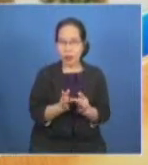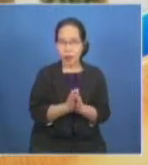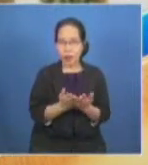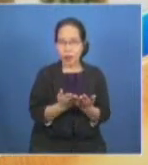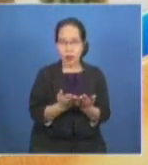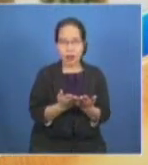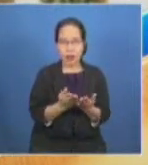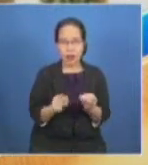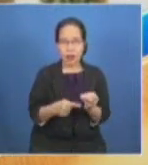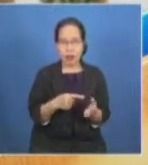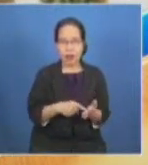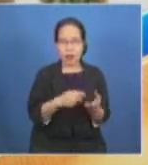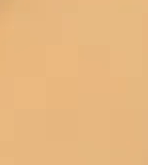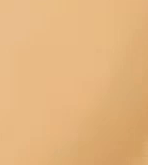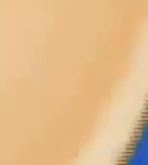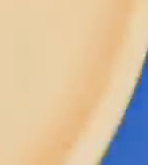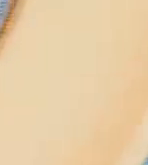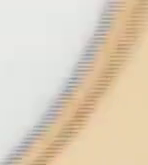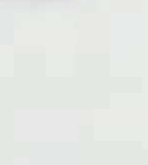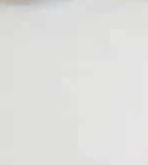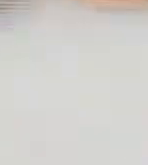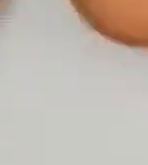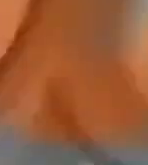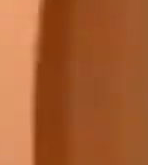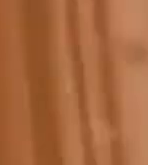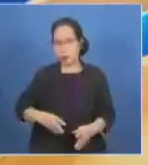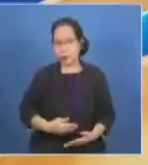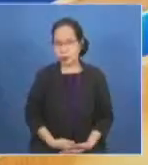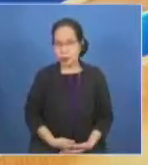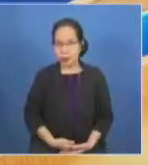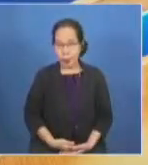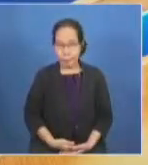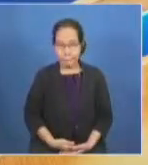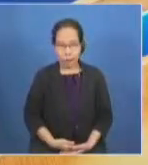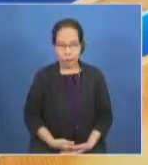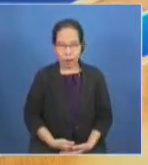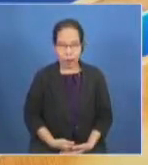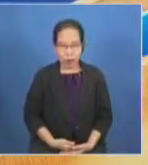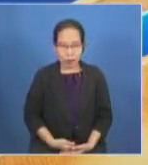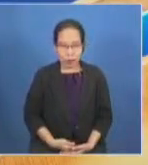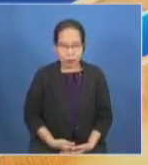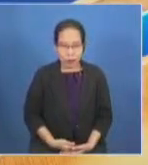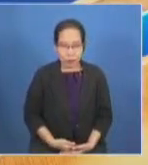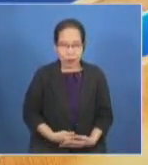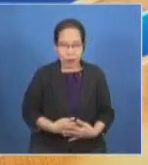what the Bible says on this matter. Let's watch this.